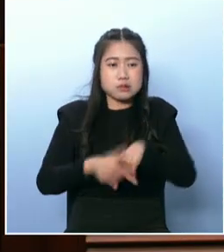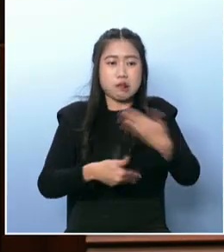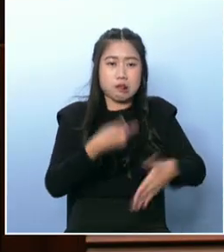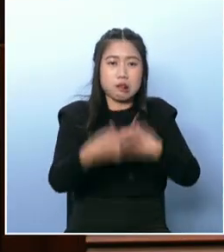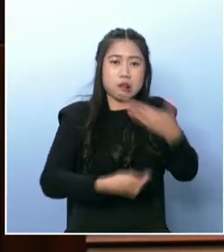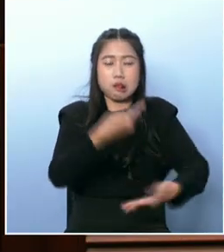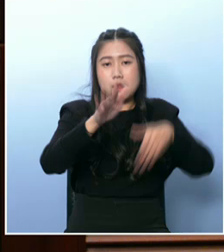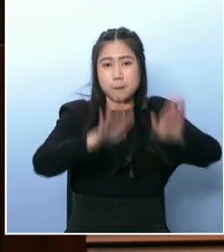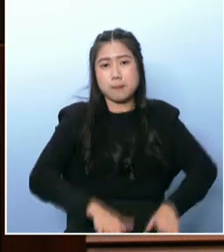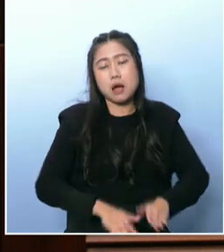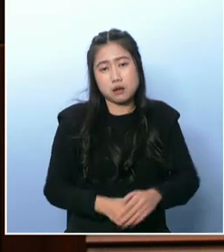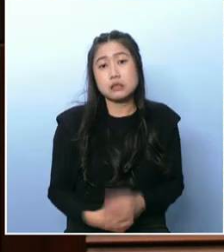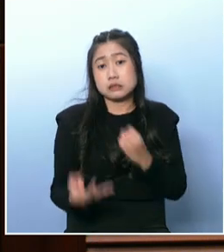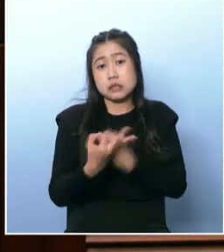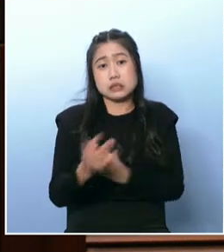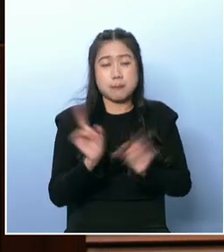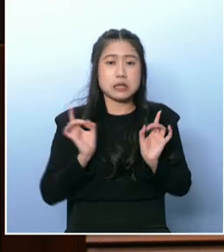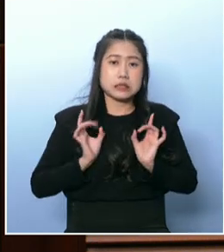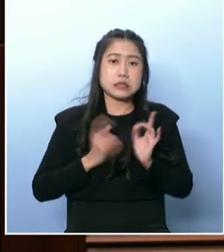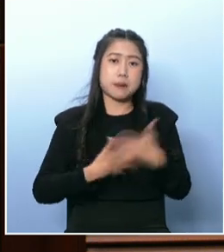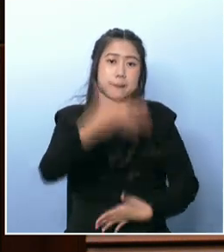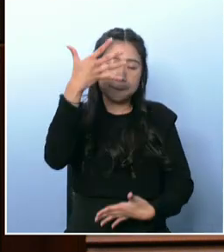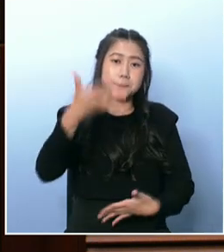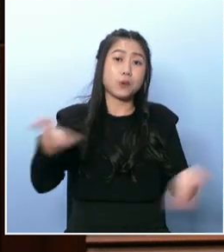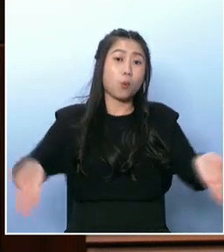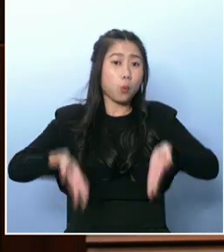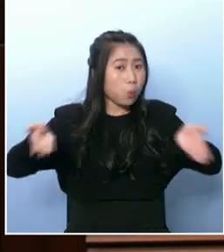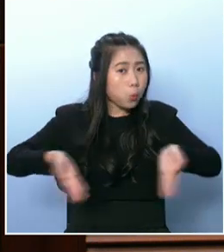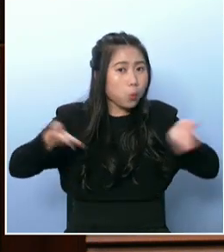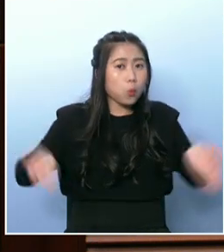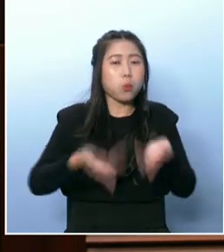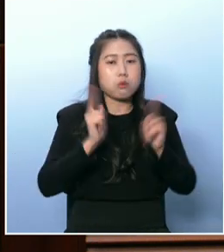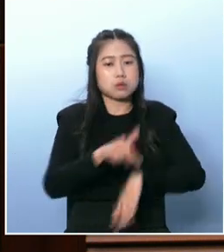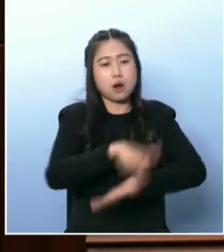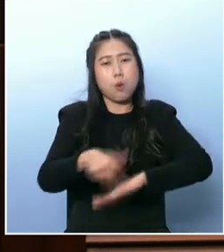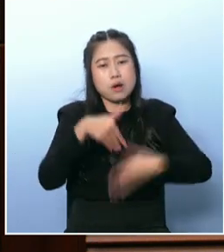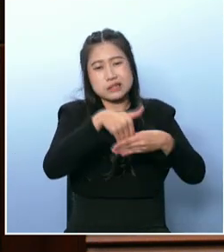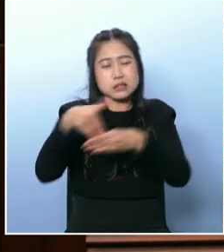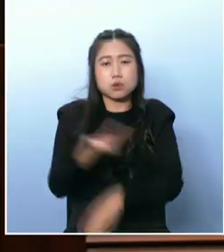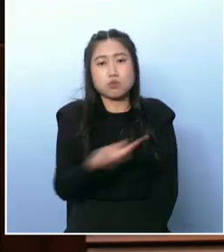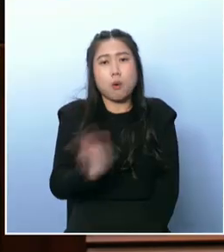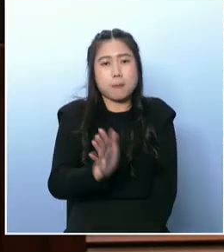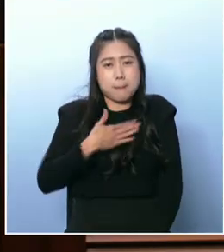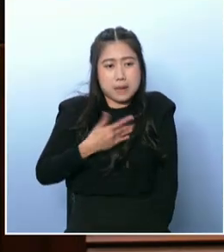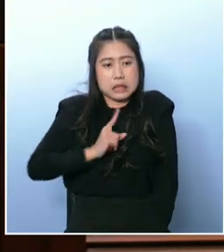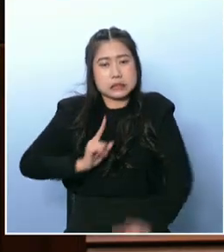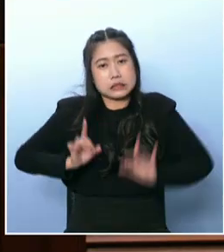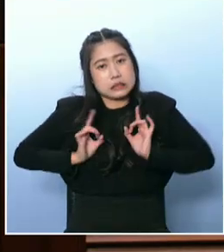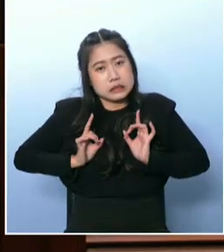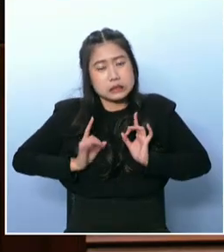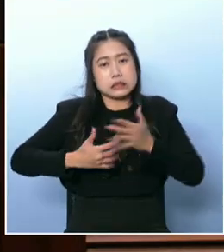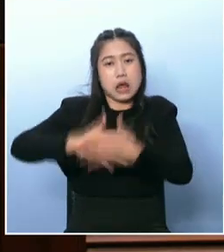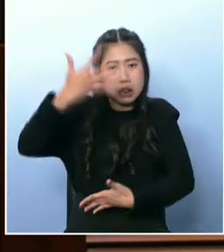the land to build welfare facilities. For the private development, the incentive scheme, you do not